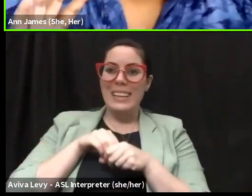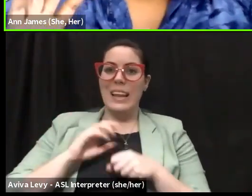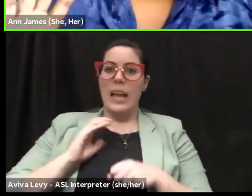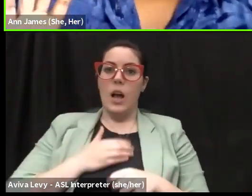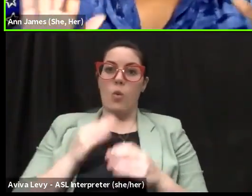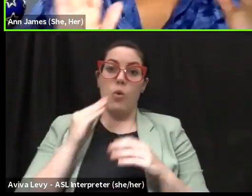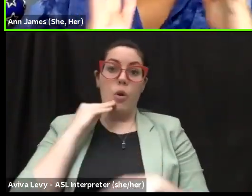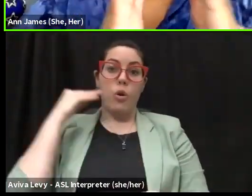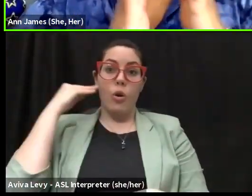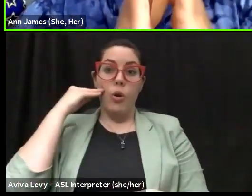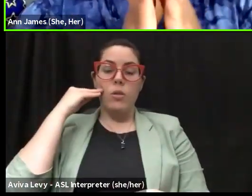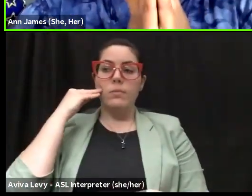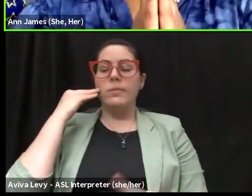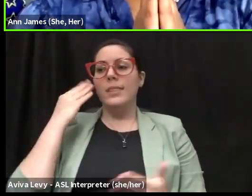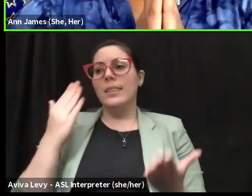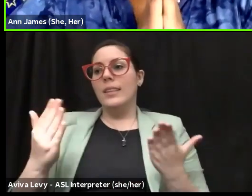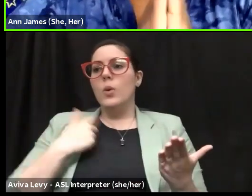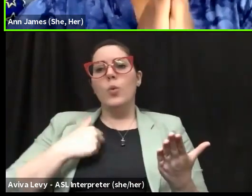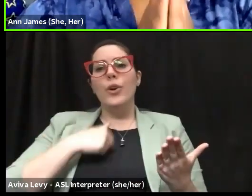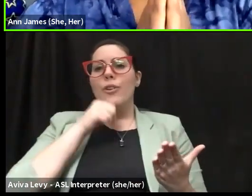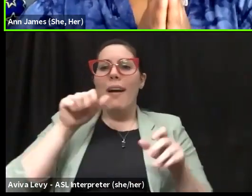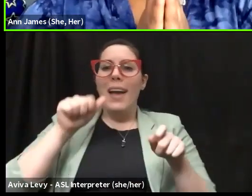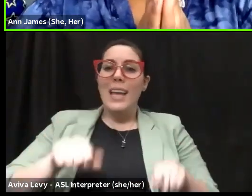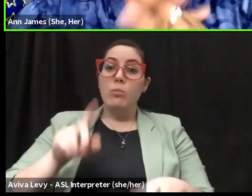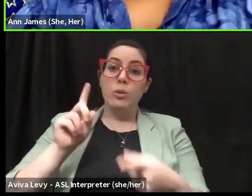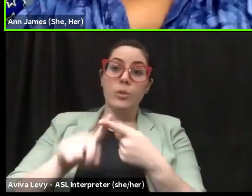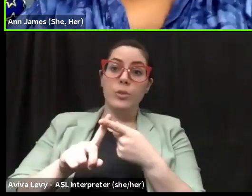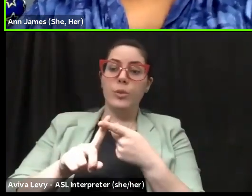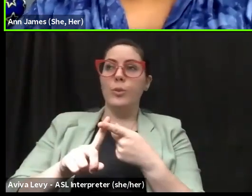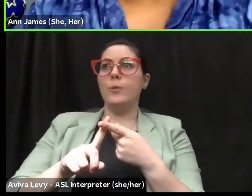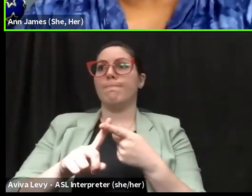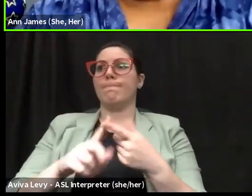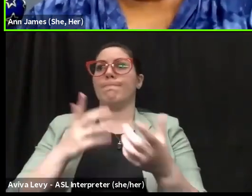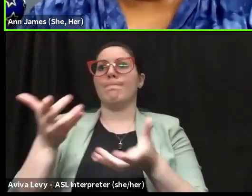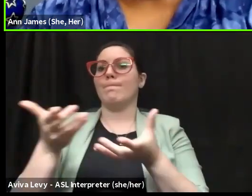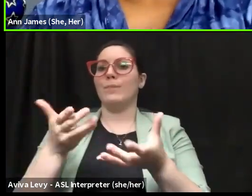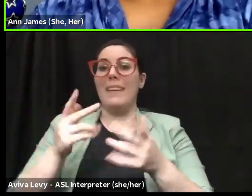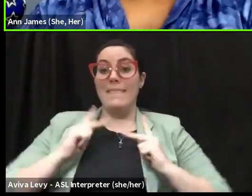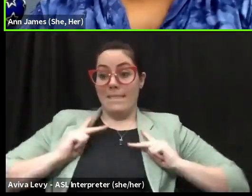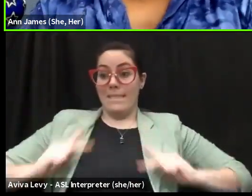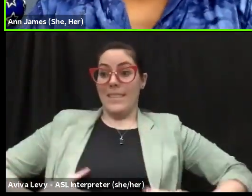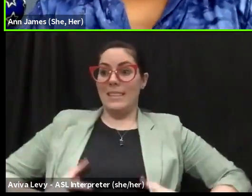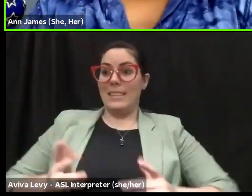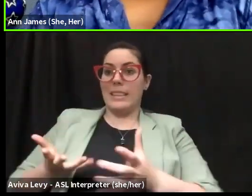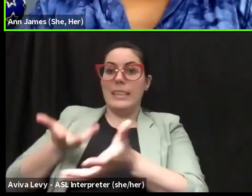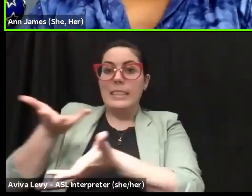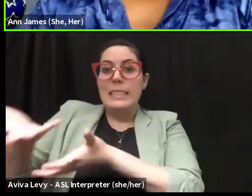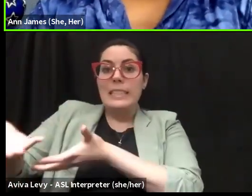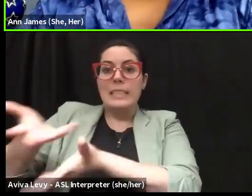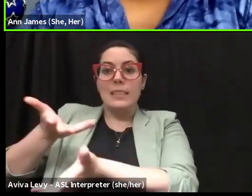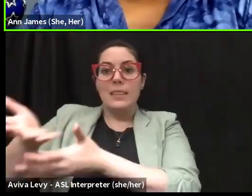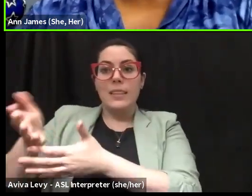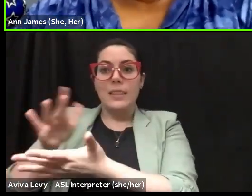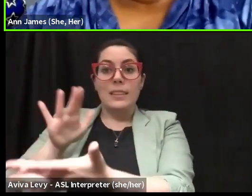not being able to tap out physically with our co-actors.